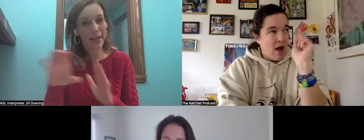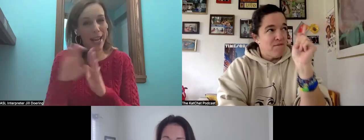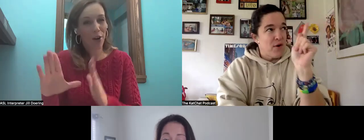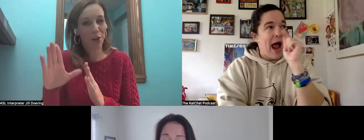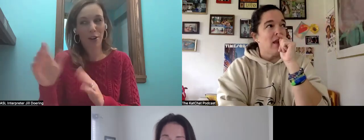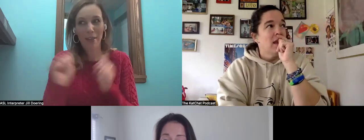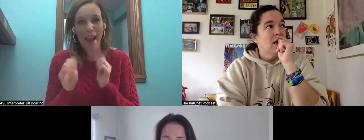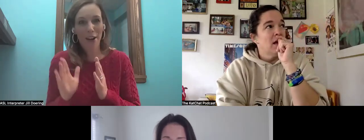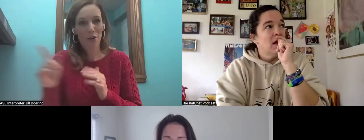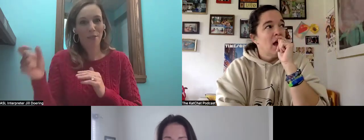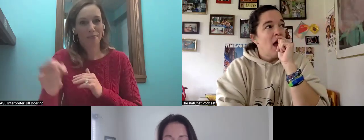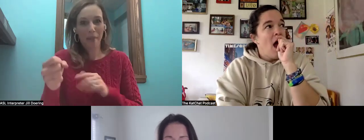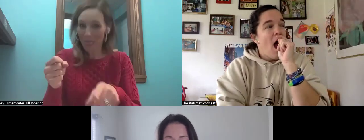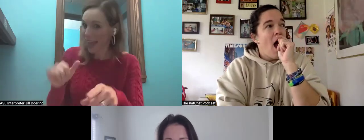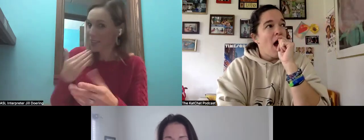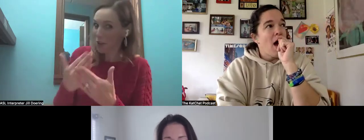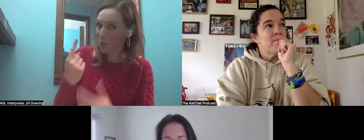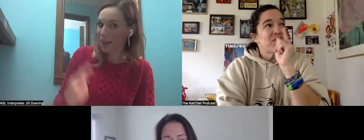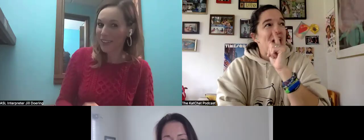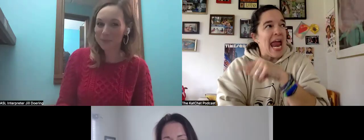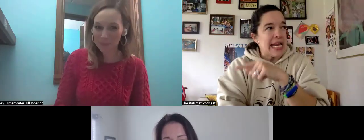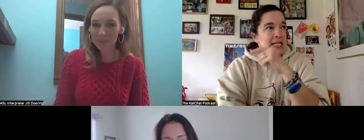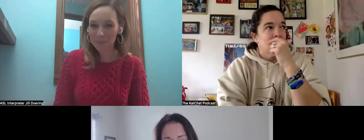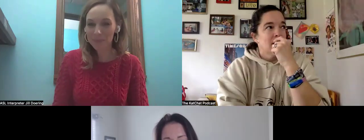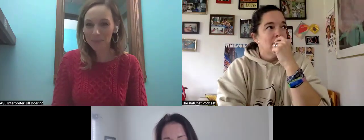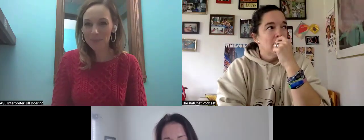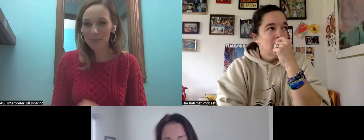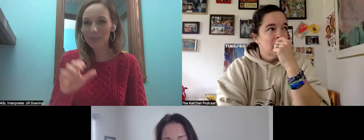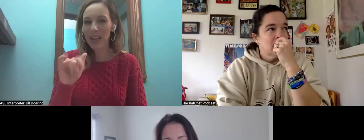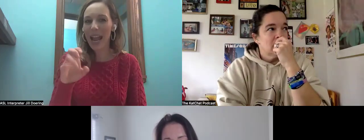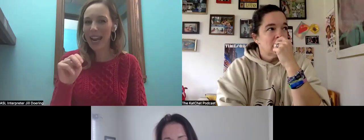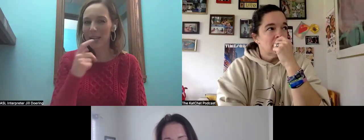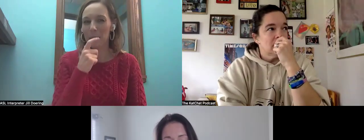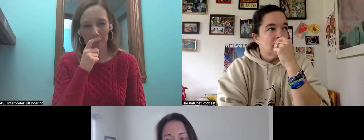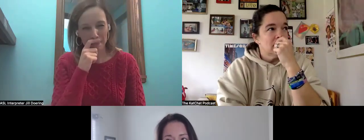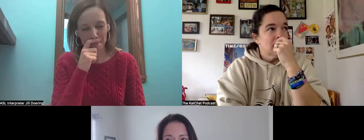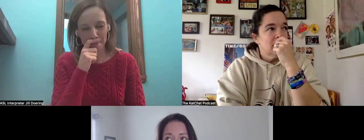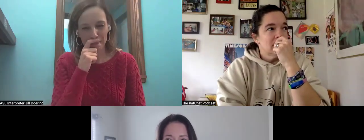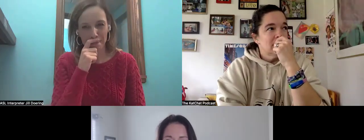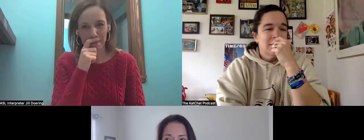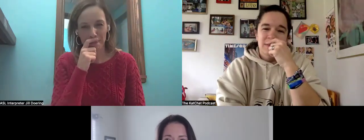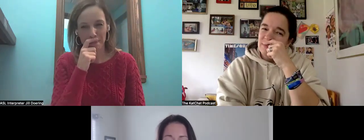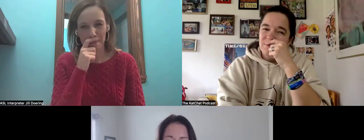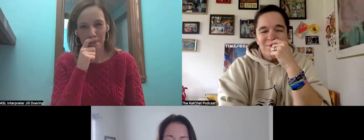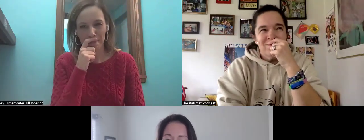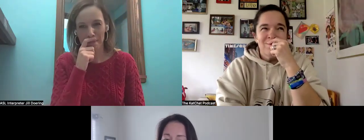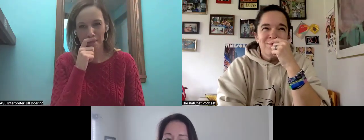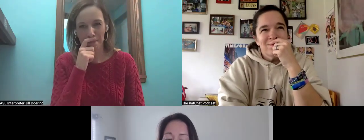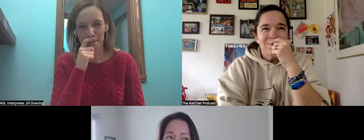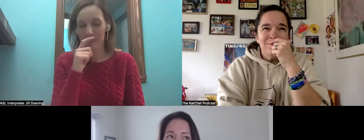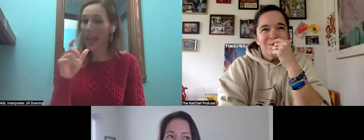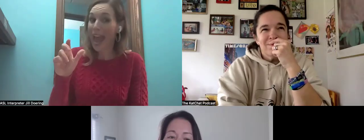back. That's But a good one. Good one. but Aiden. Mm. Yeah.